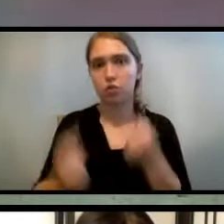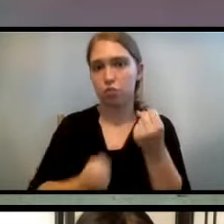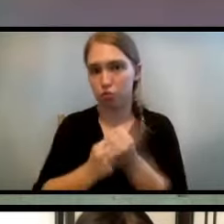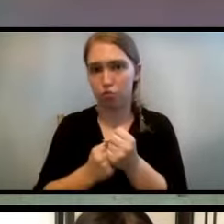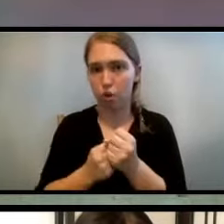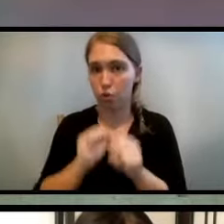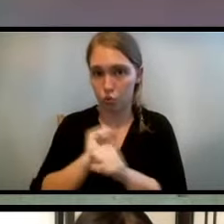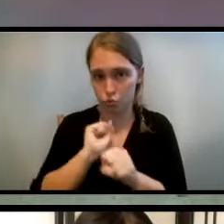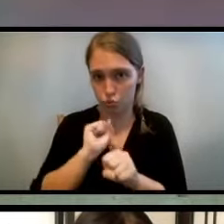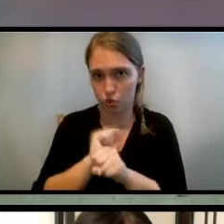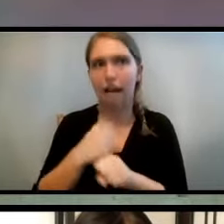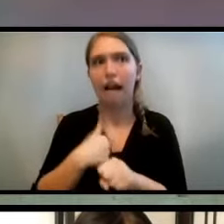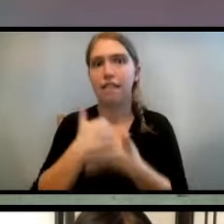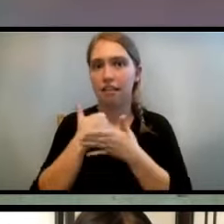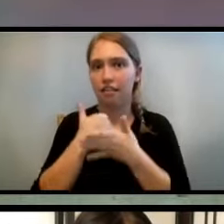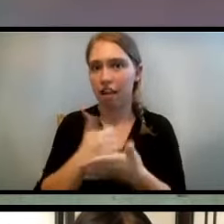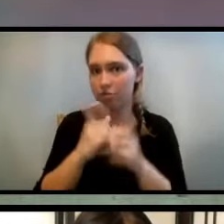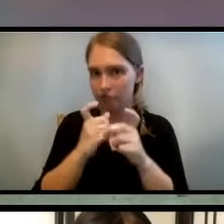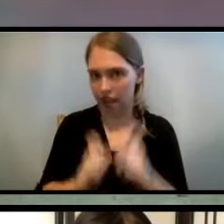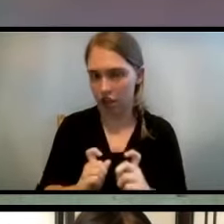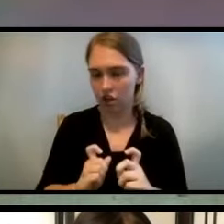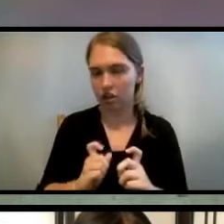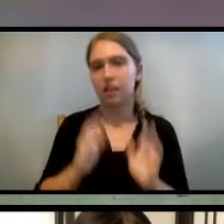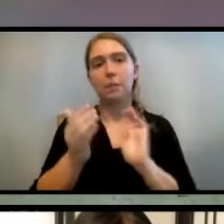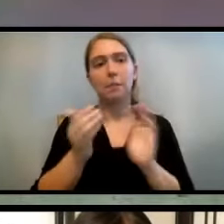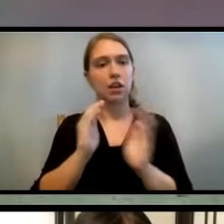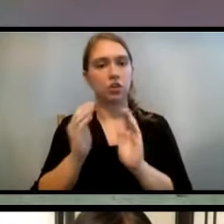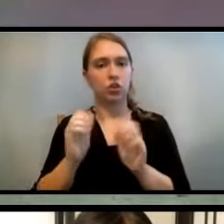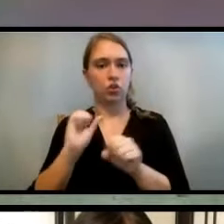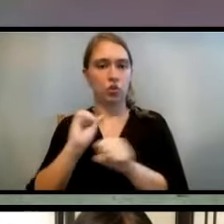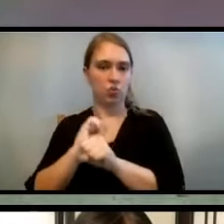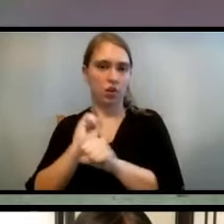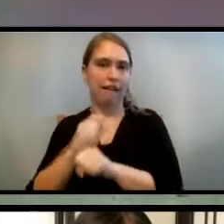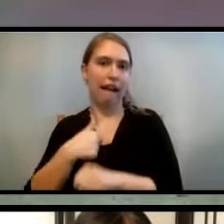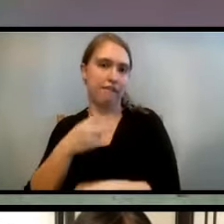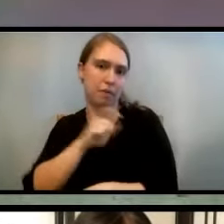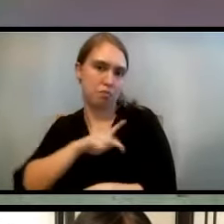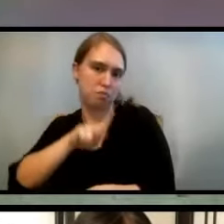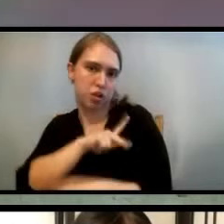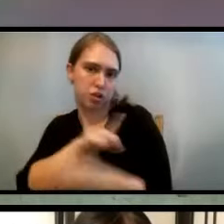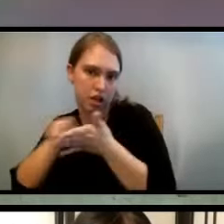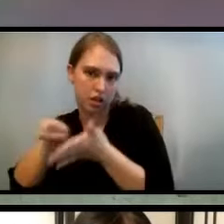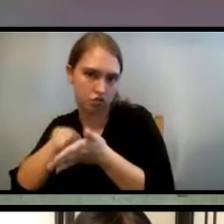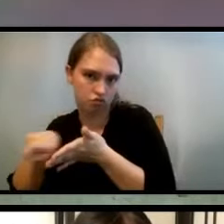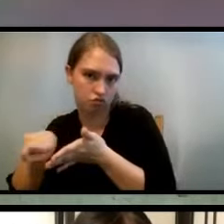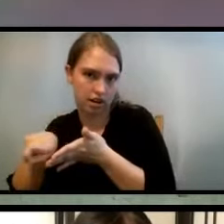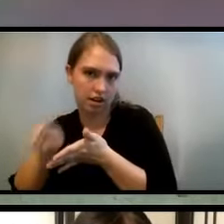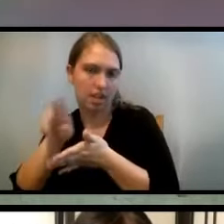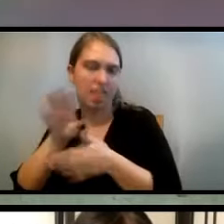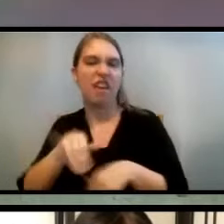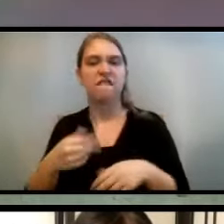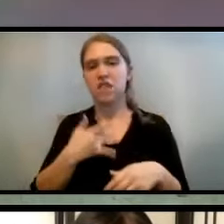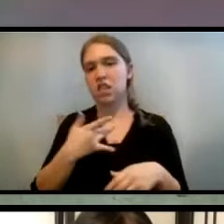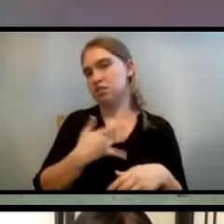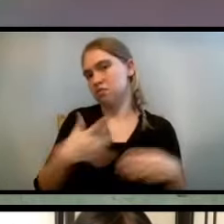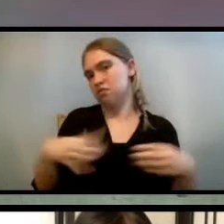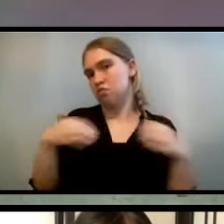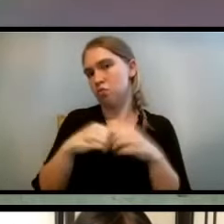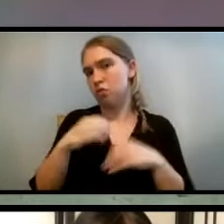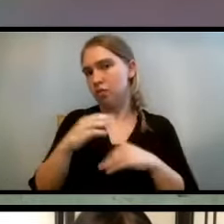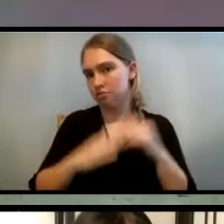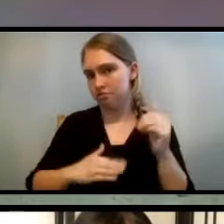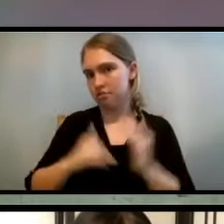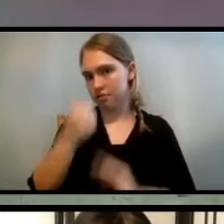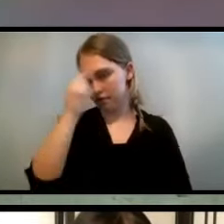I've helped edit than work that I've personally created. That feels so much more comfortable to me. And